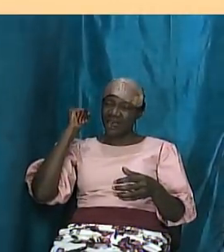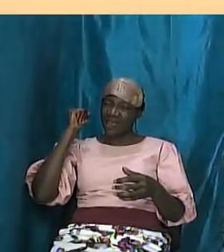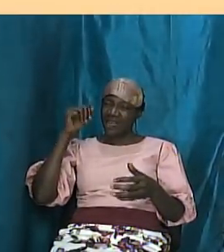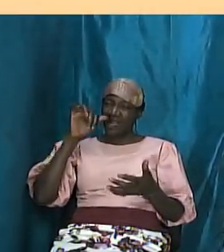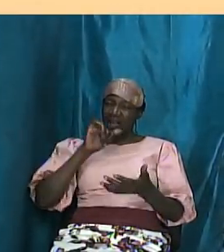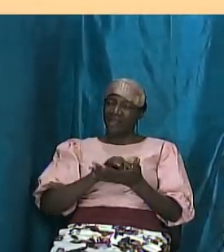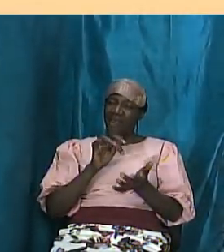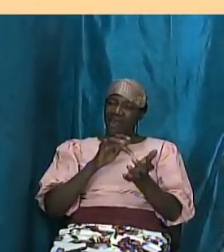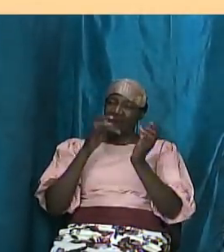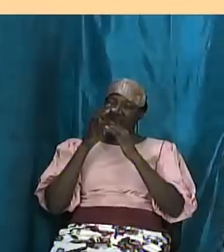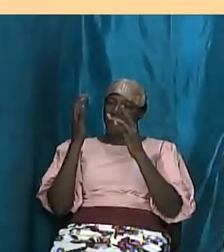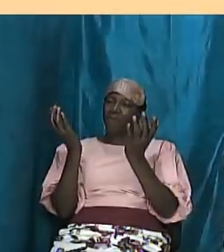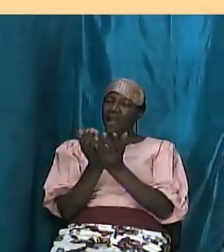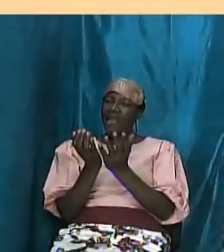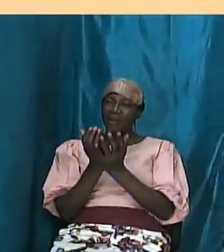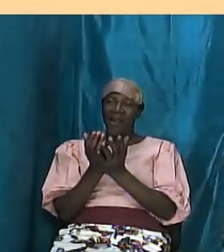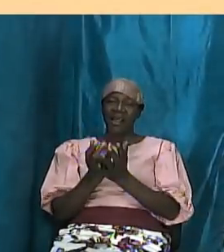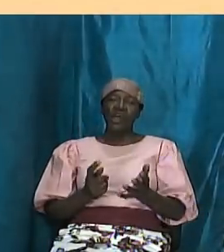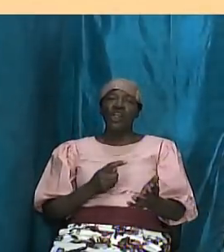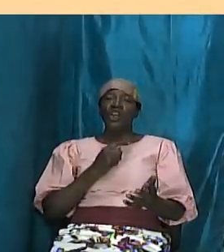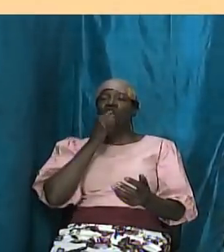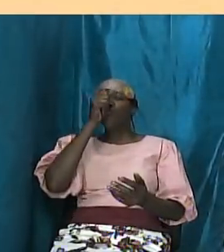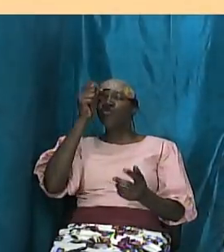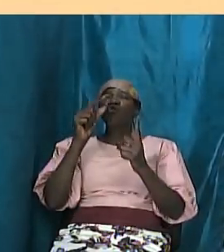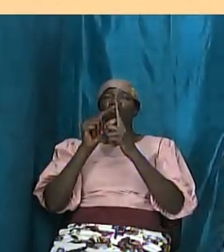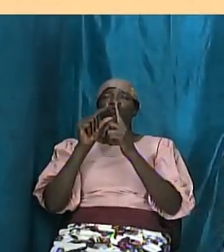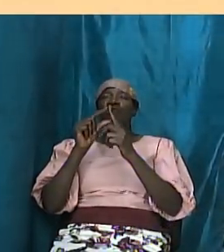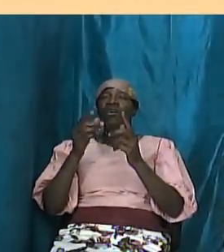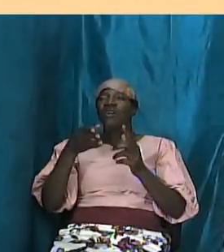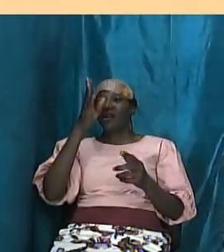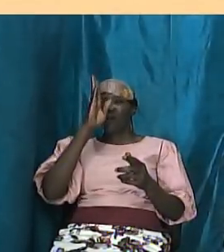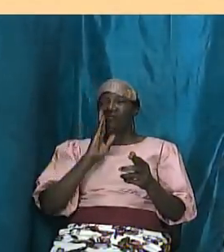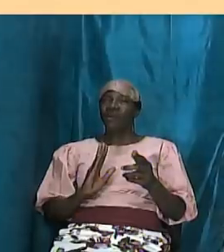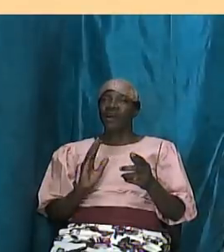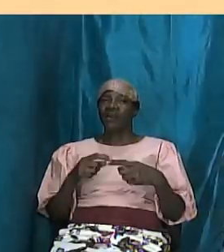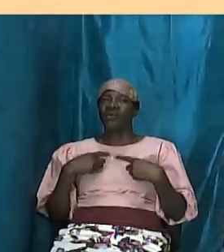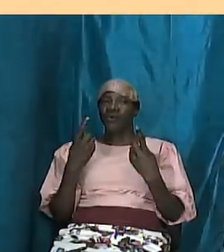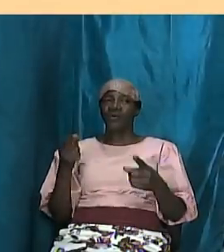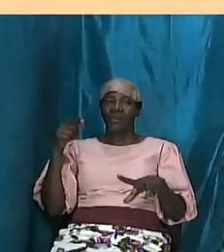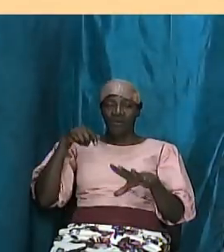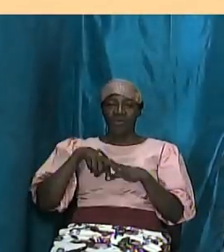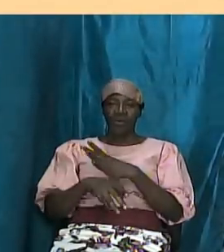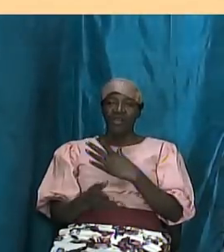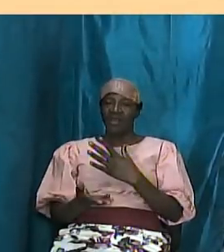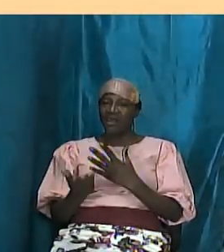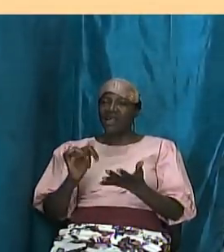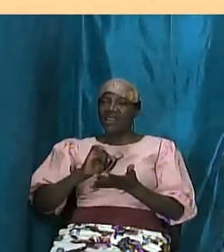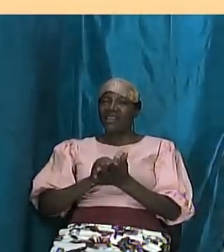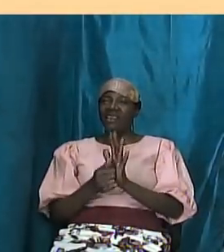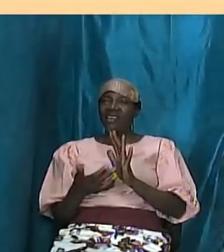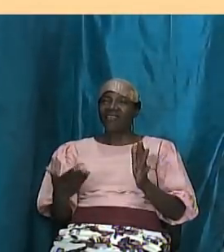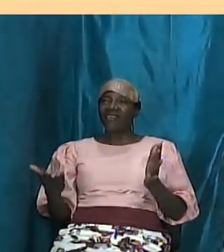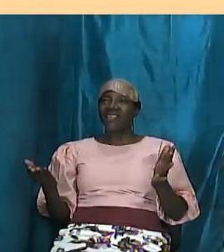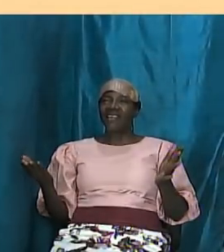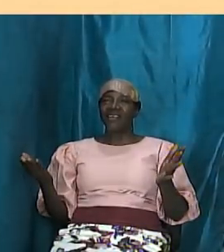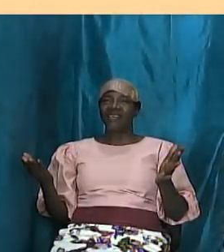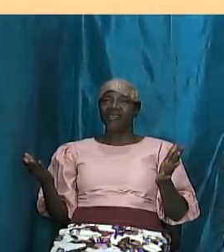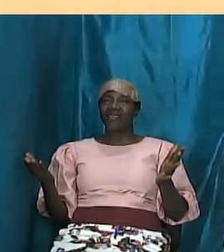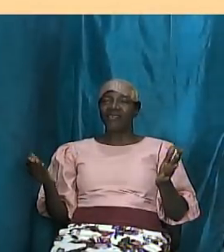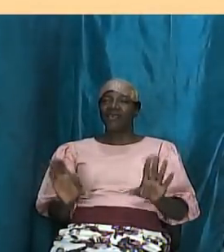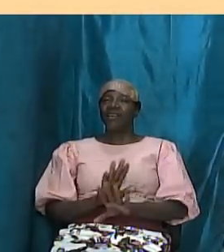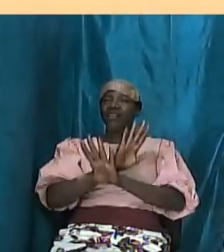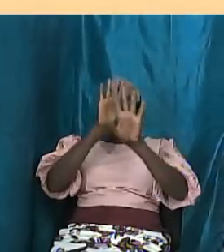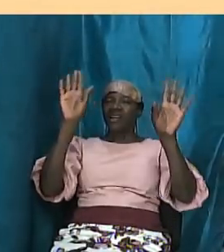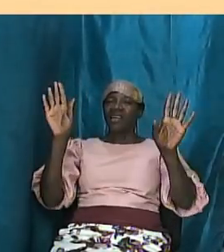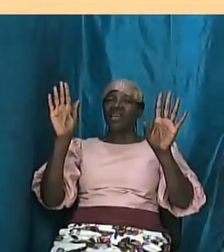really be the authentic Word of Almighty God. We are going to delve into some of these things, and we are going to be clear